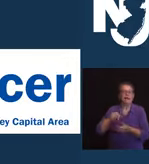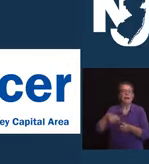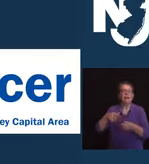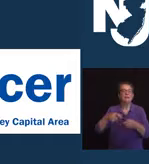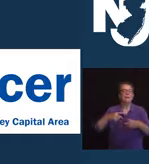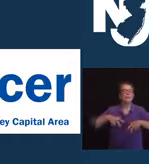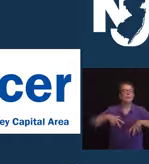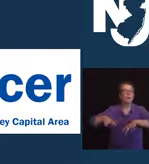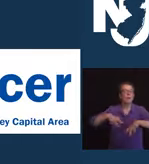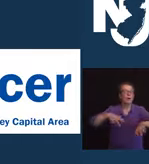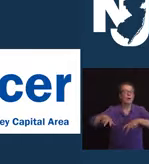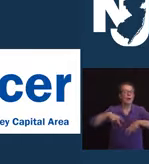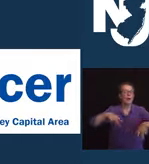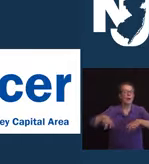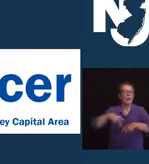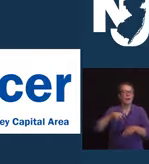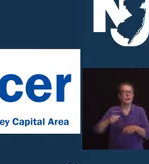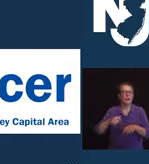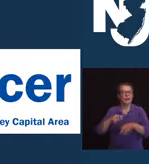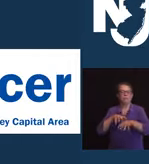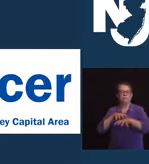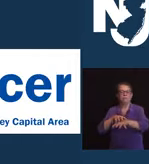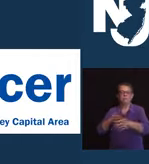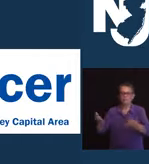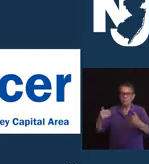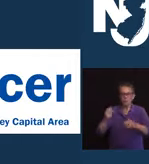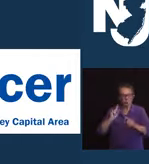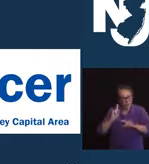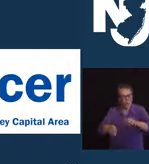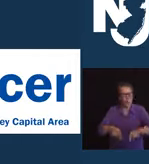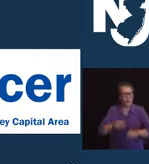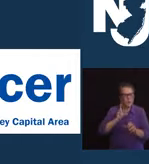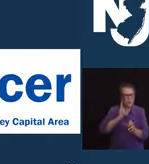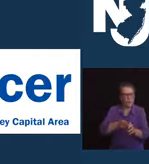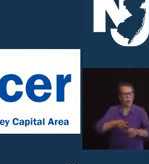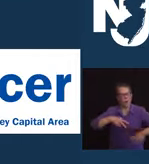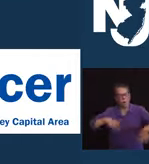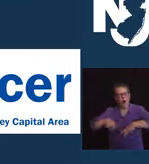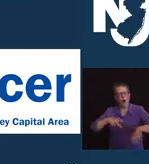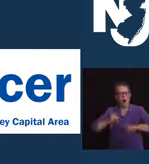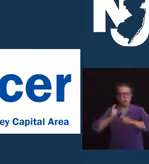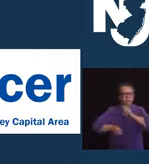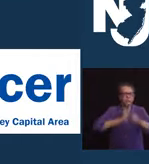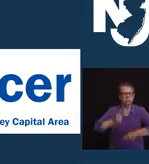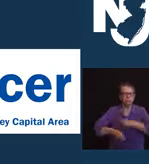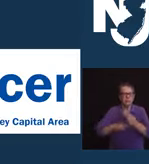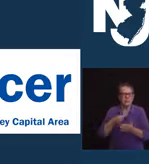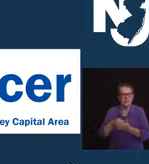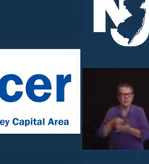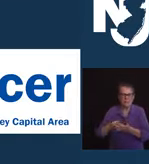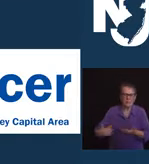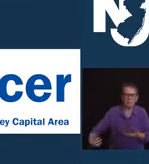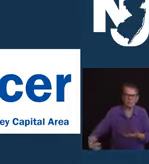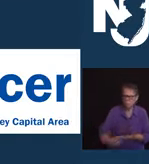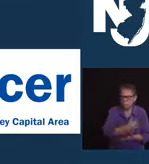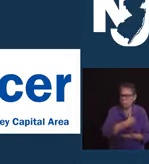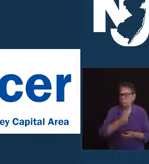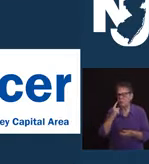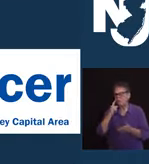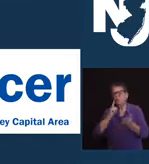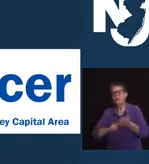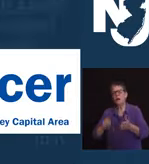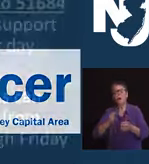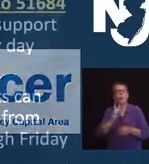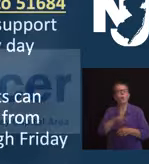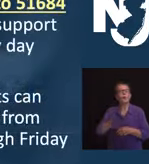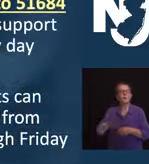encourage everyone to visit Janet and her team at that website, namimercer.org, for more information. And